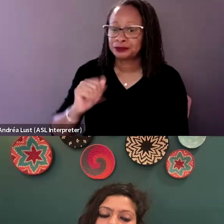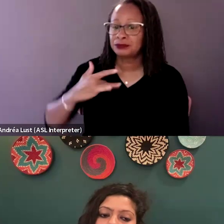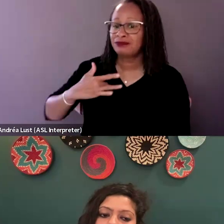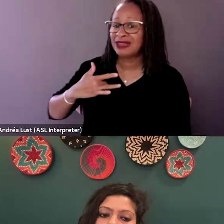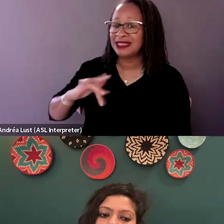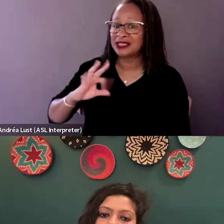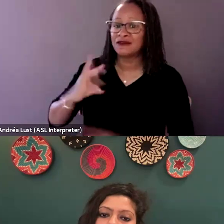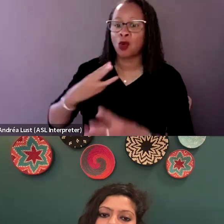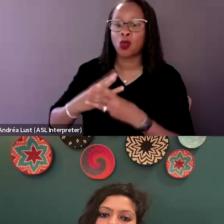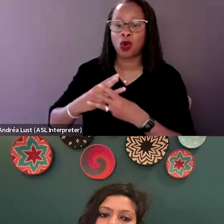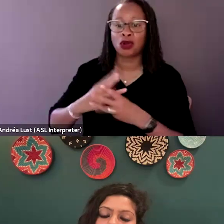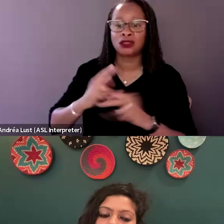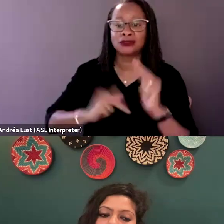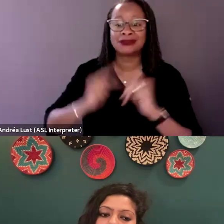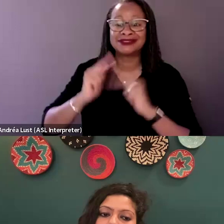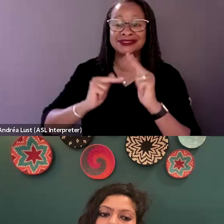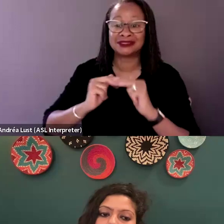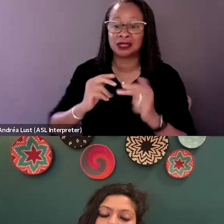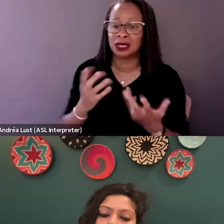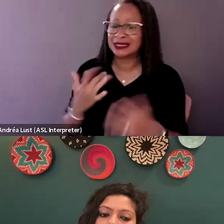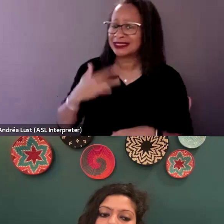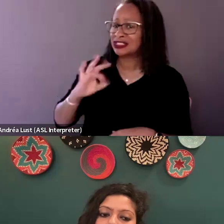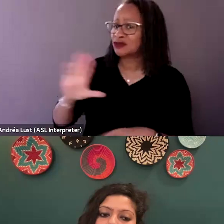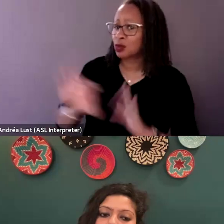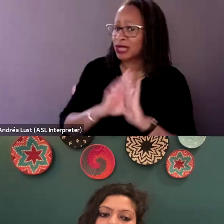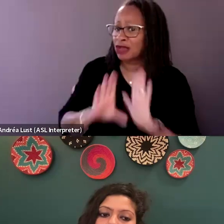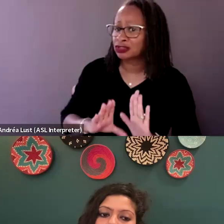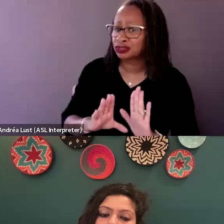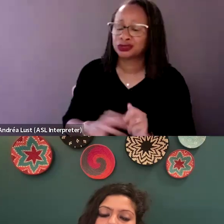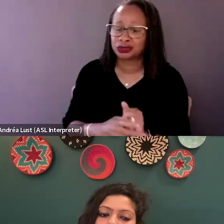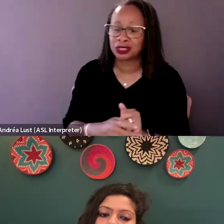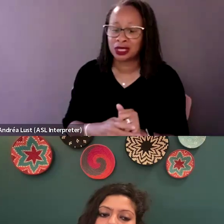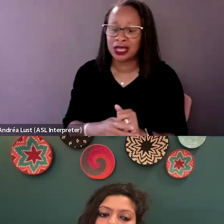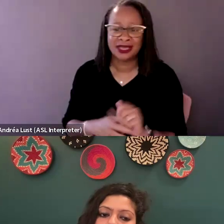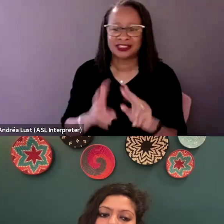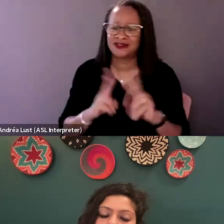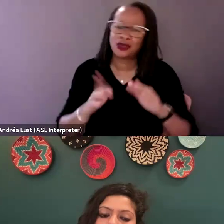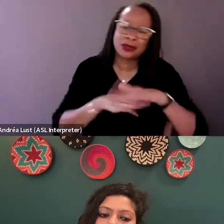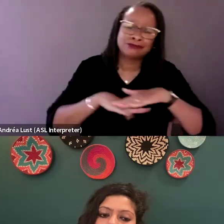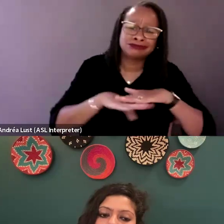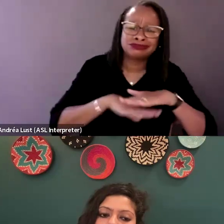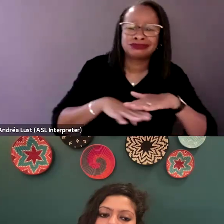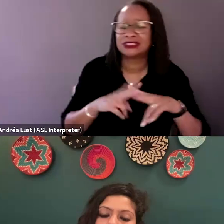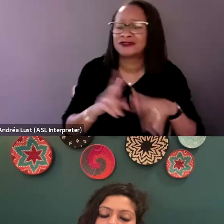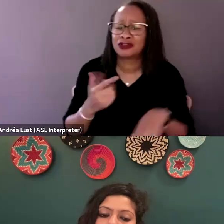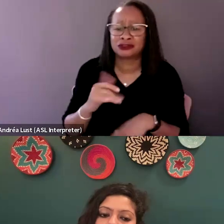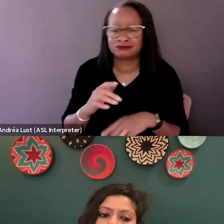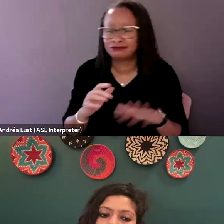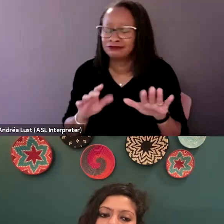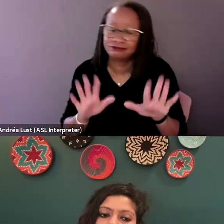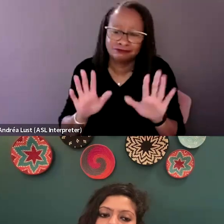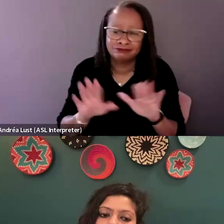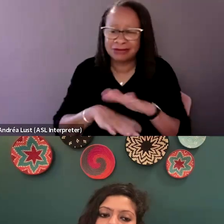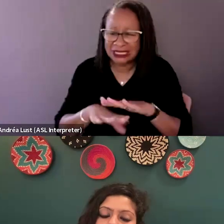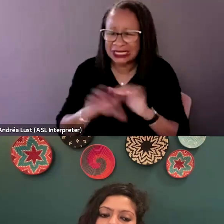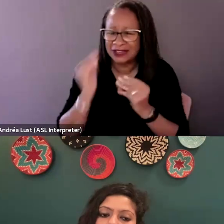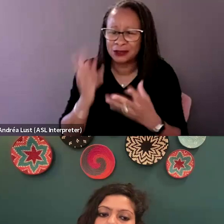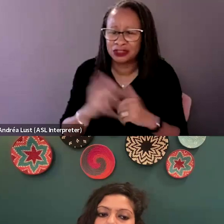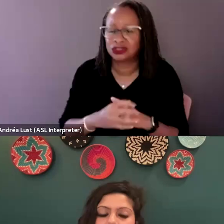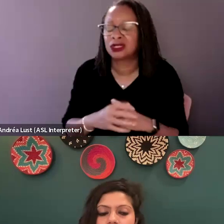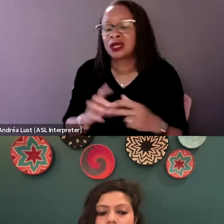be the right way of saying it? I mean, it might be a bit more grandiose than I intend for it to be. I just